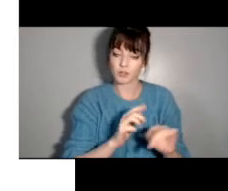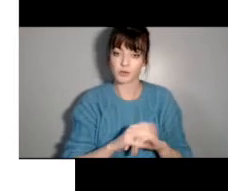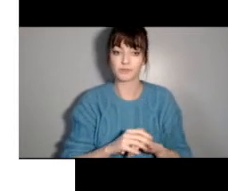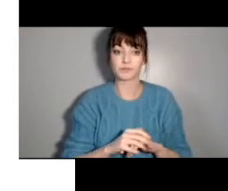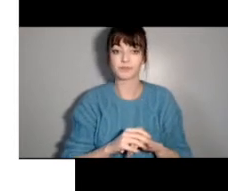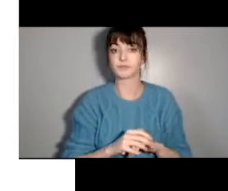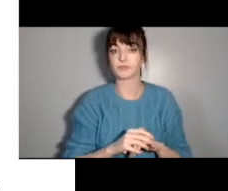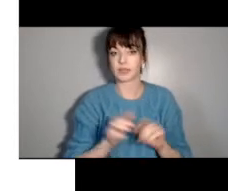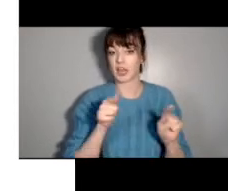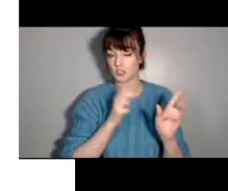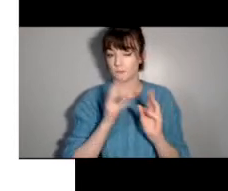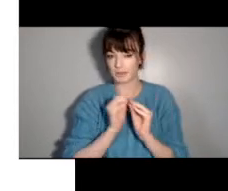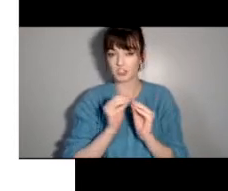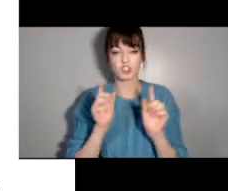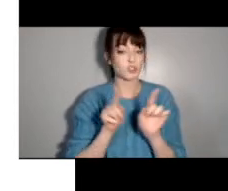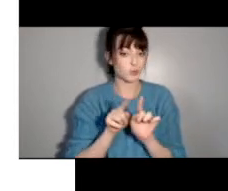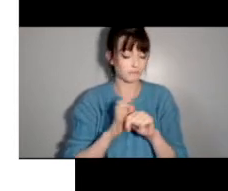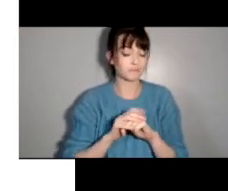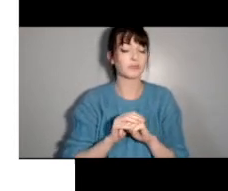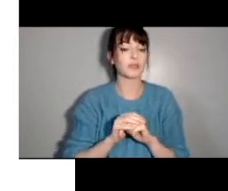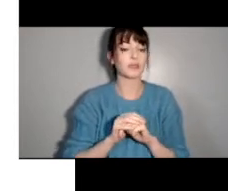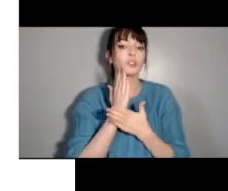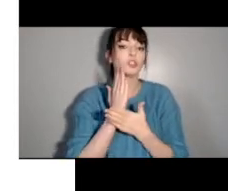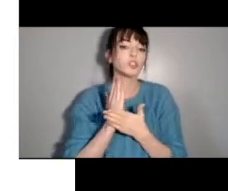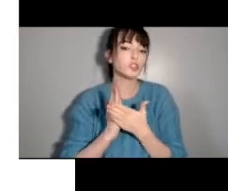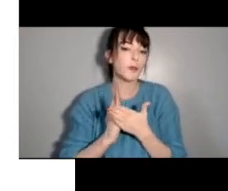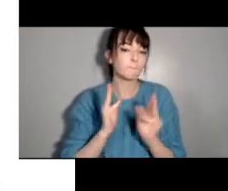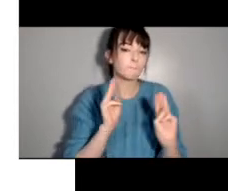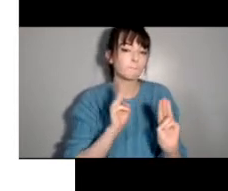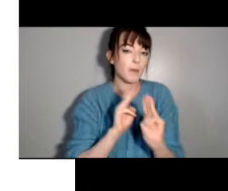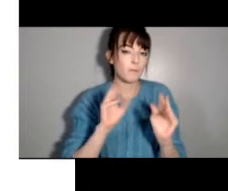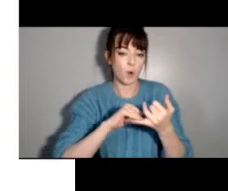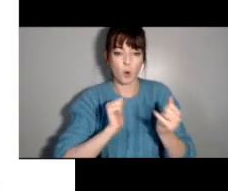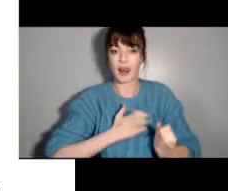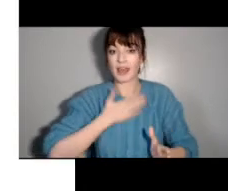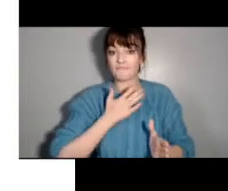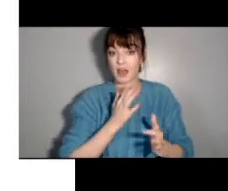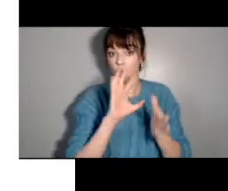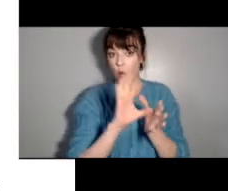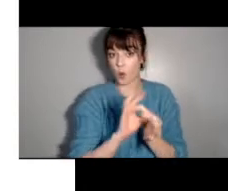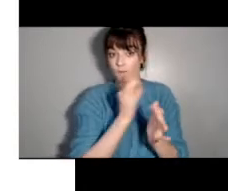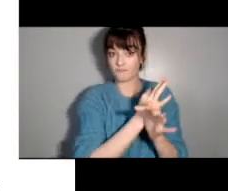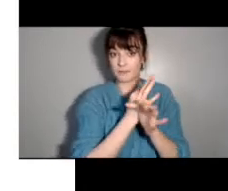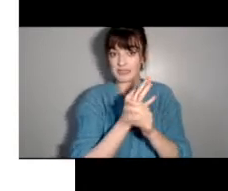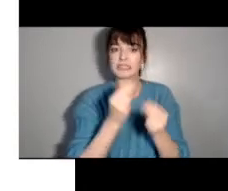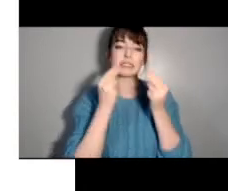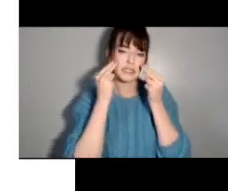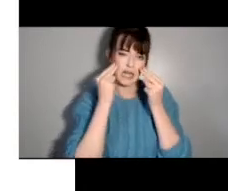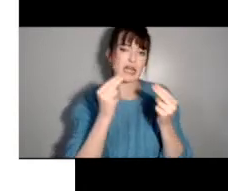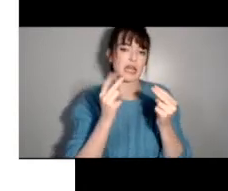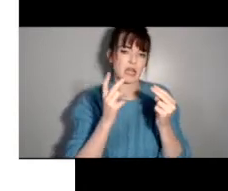worth noting that some of the participants living in their family homes required very high levels of support